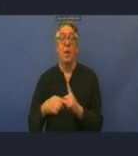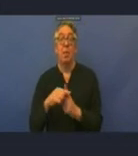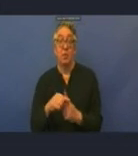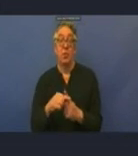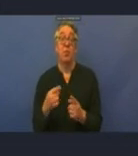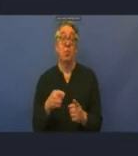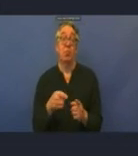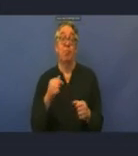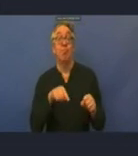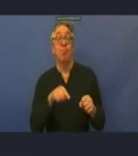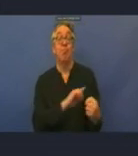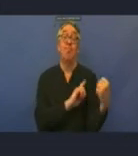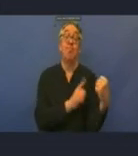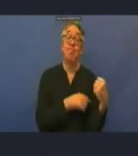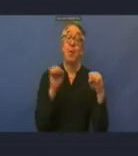level.